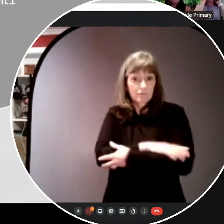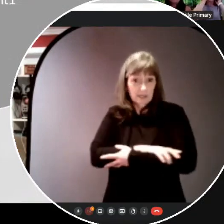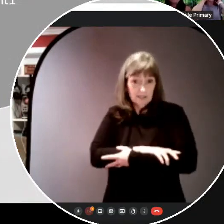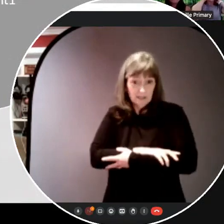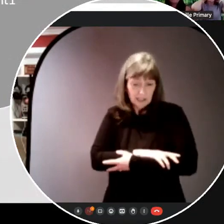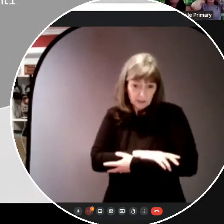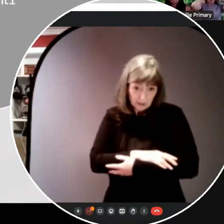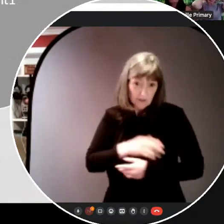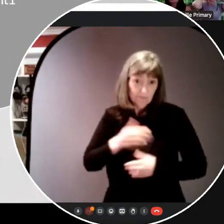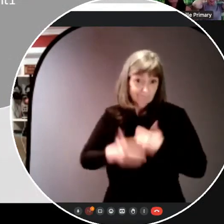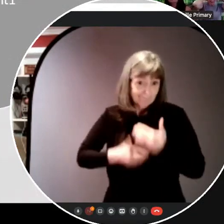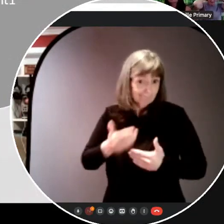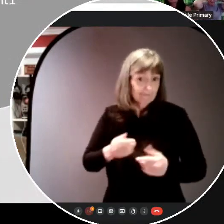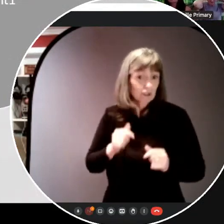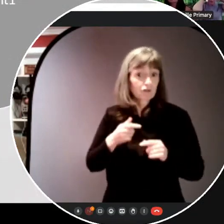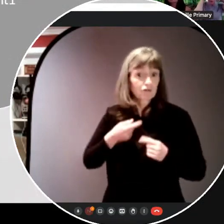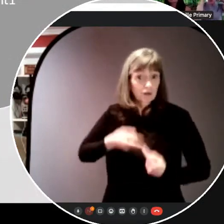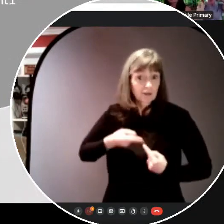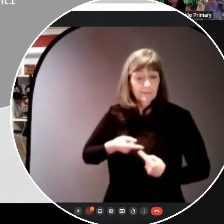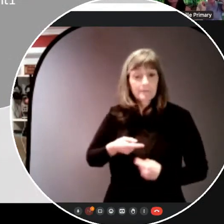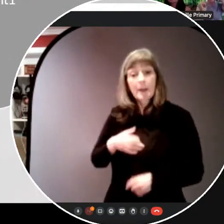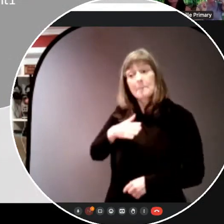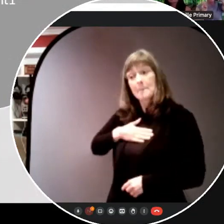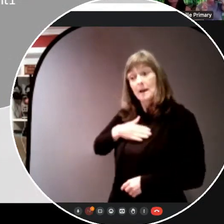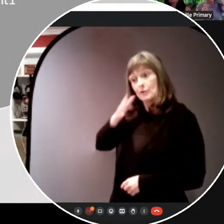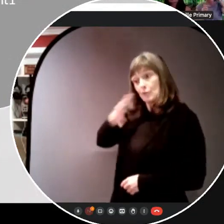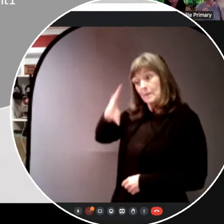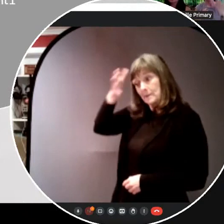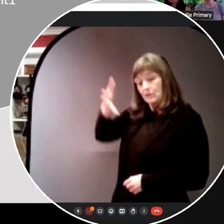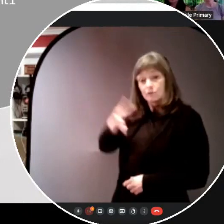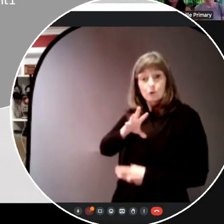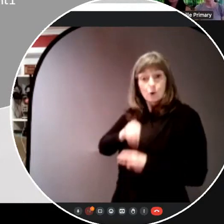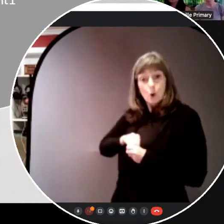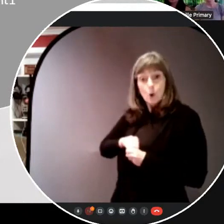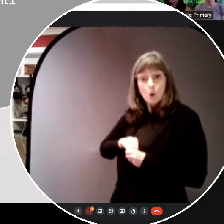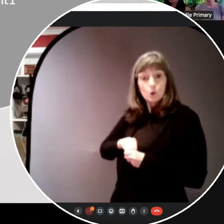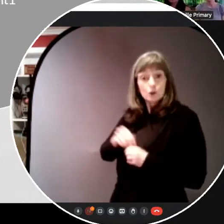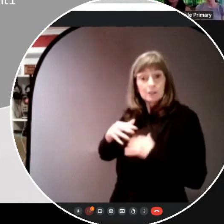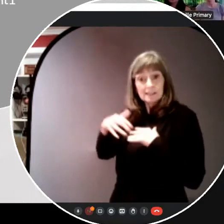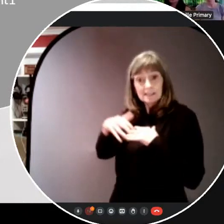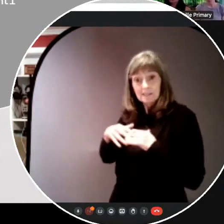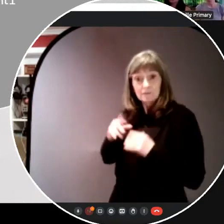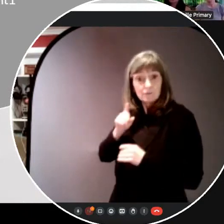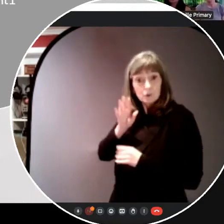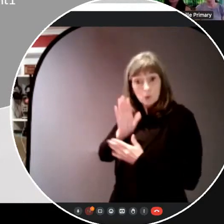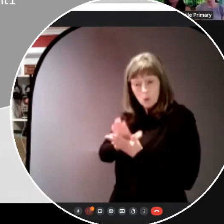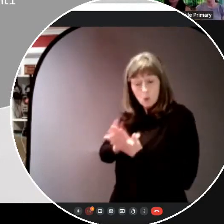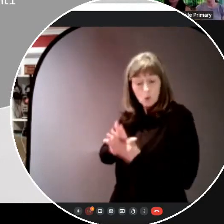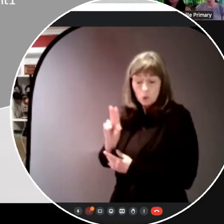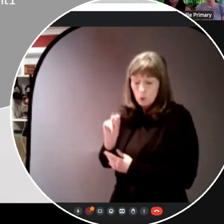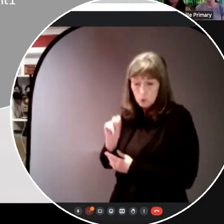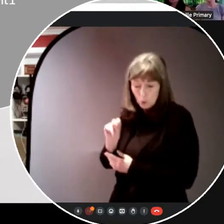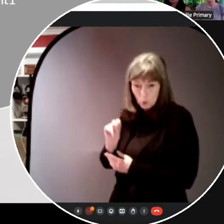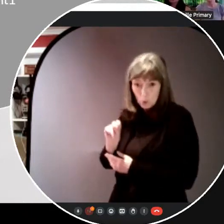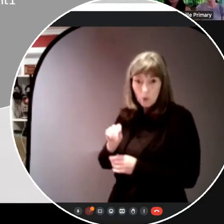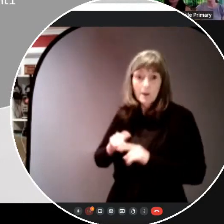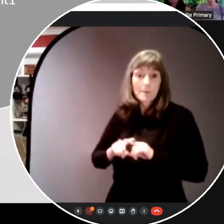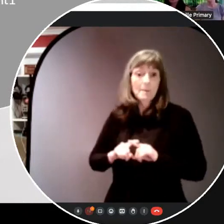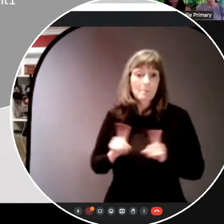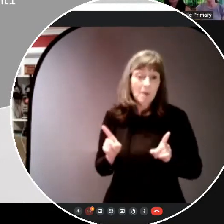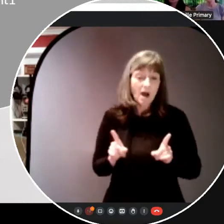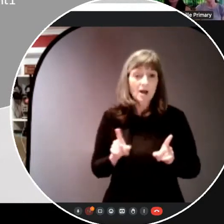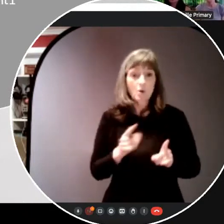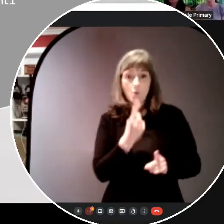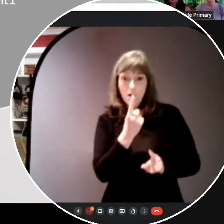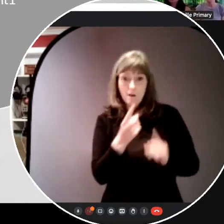My grandparents did not attend residential school, but I thought that this comment